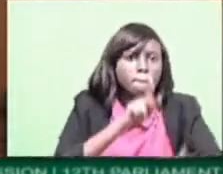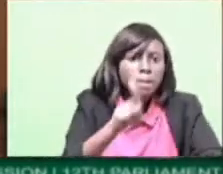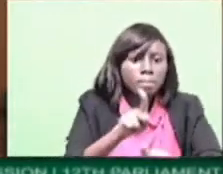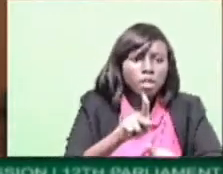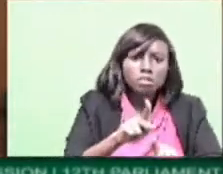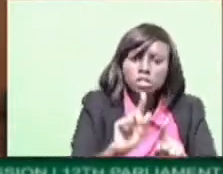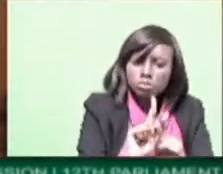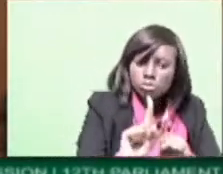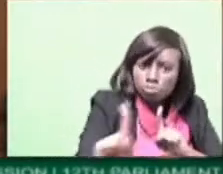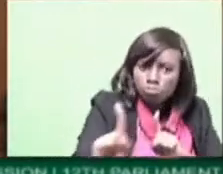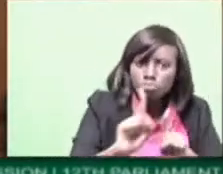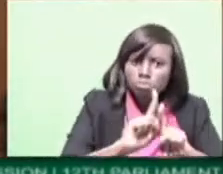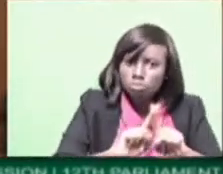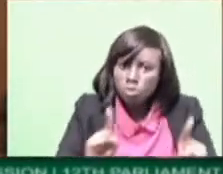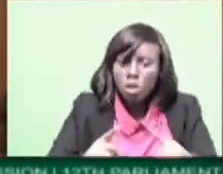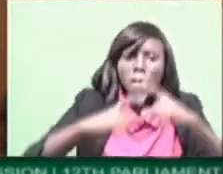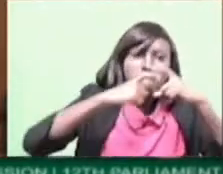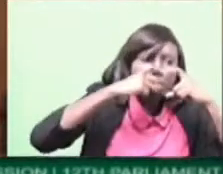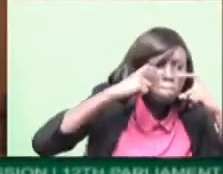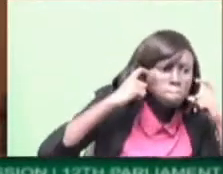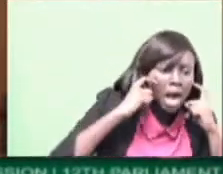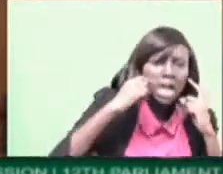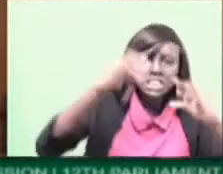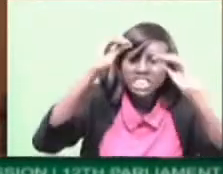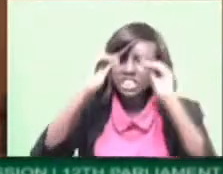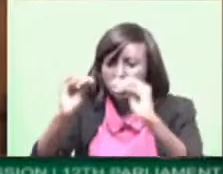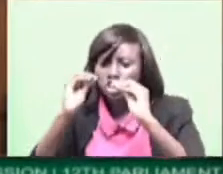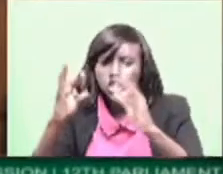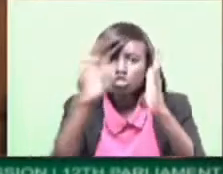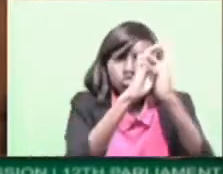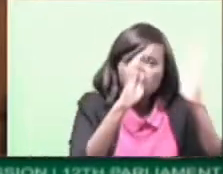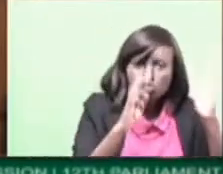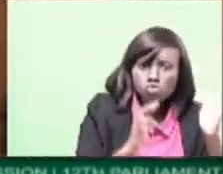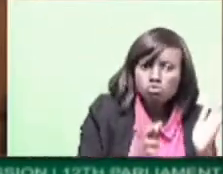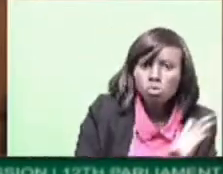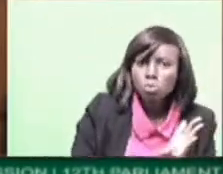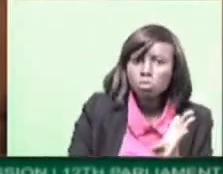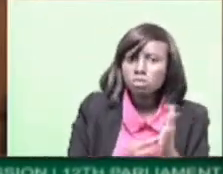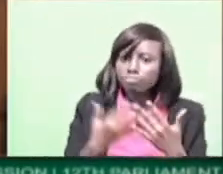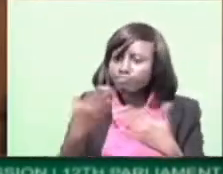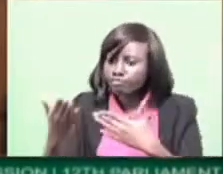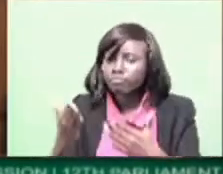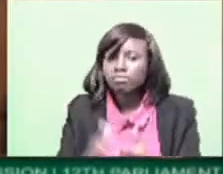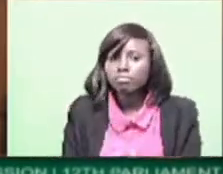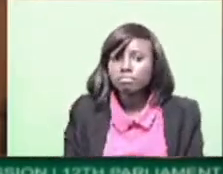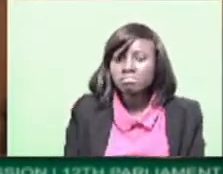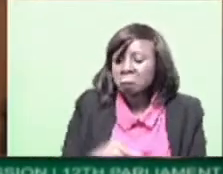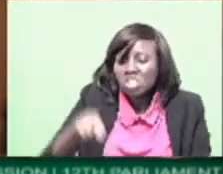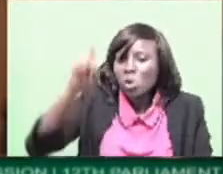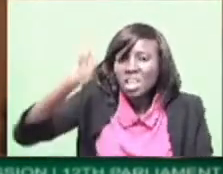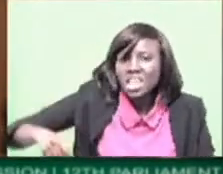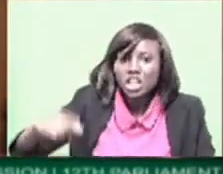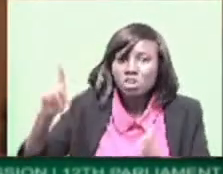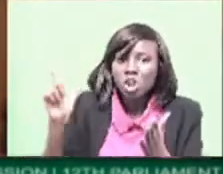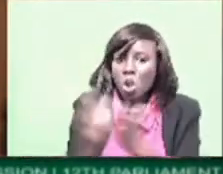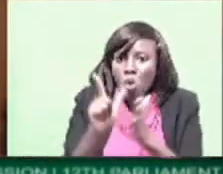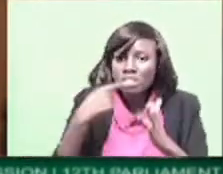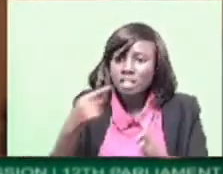not to end up in the position that we in Trinidad and Tobago find ourselves in today. Madam Speaker,